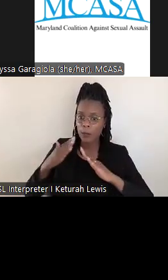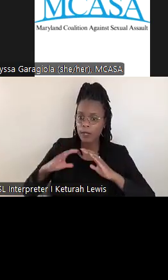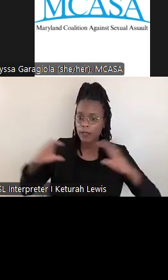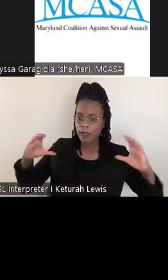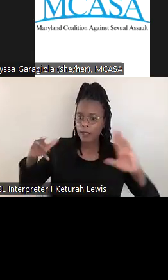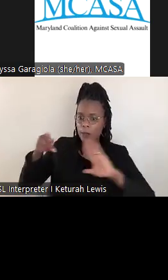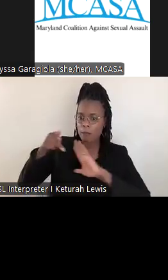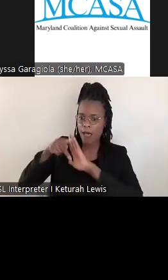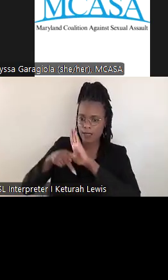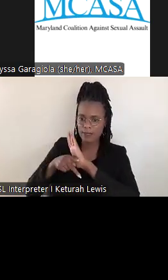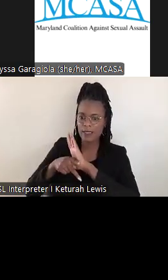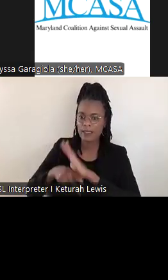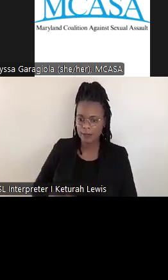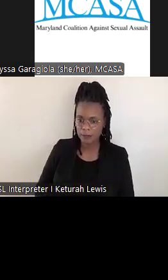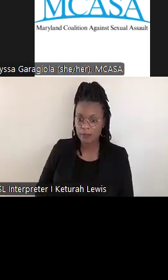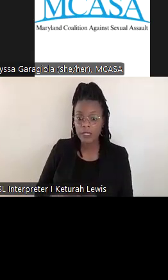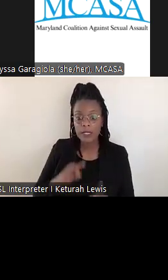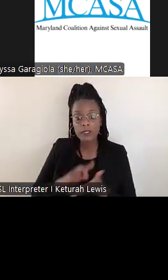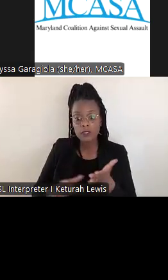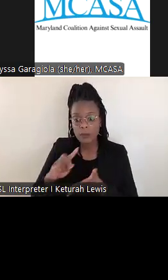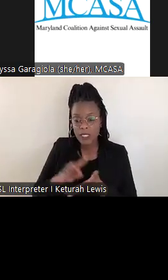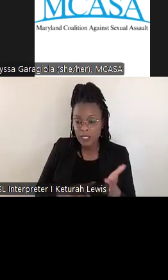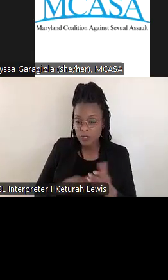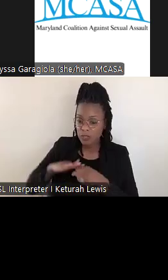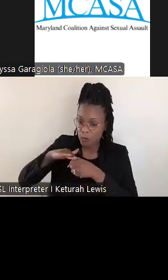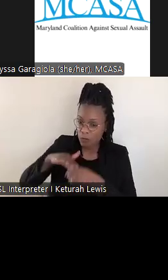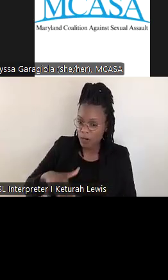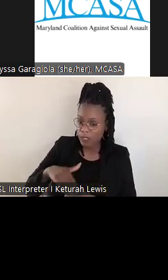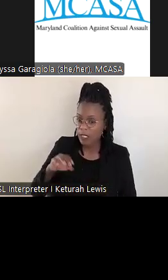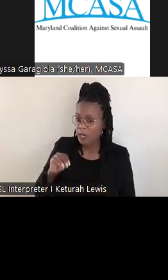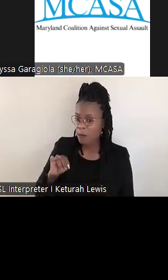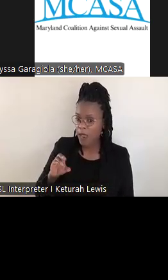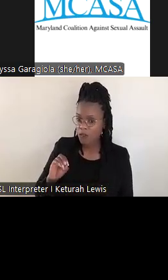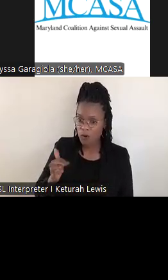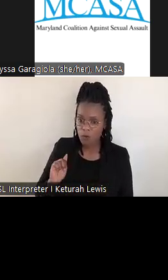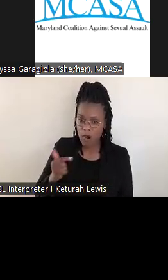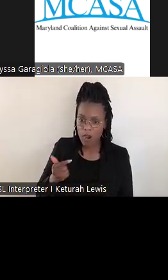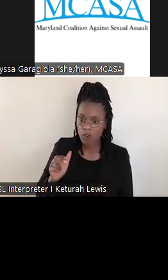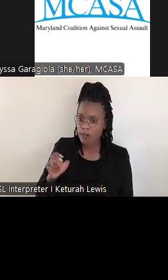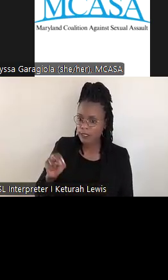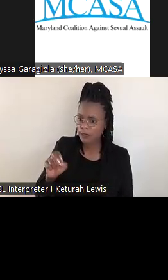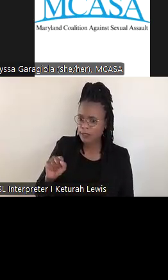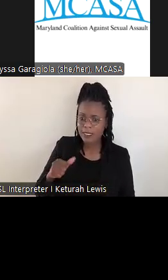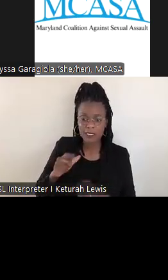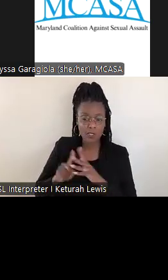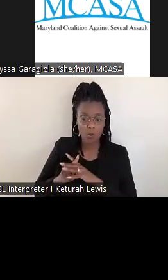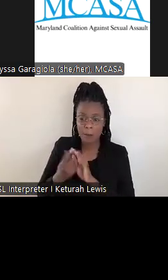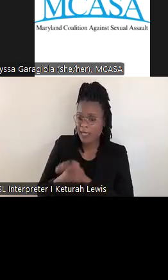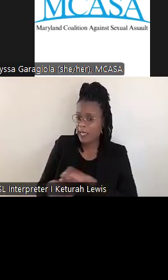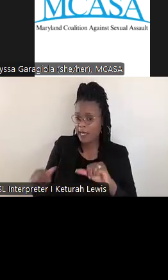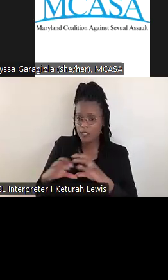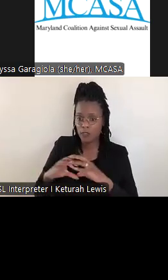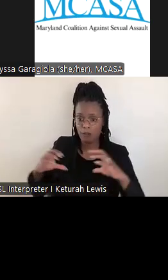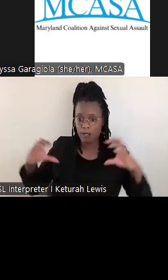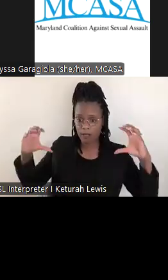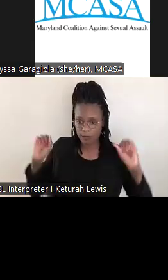So discrimination, oppression, and microaggressions can show up in any of these circles. So we want to do a little bit